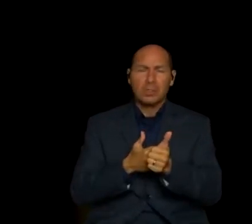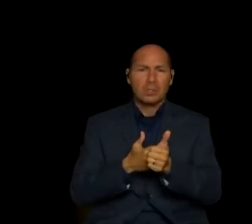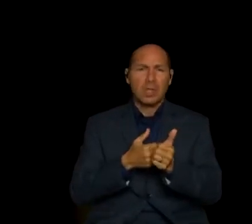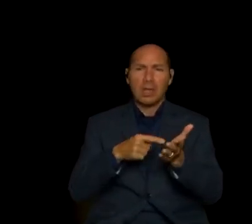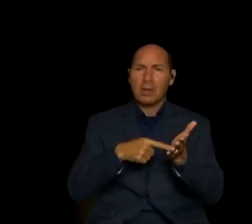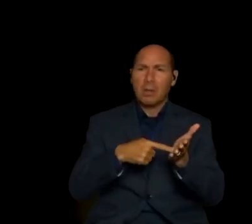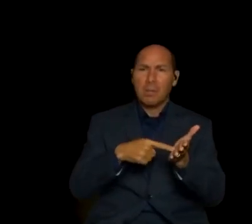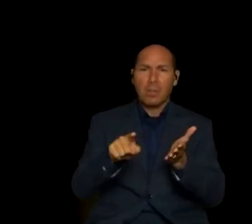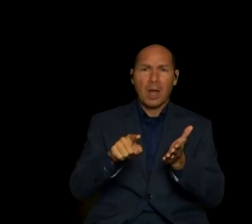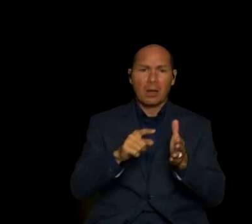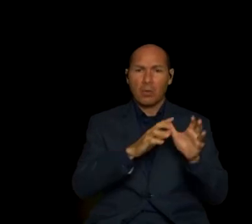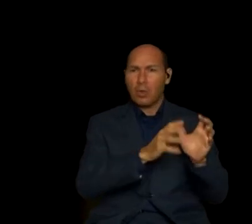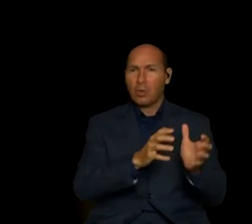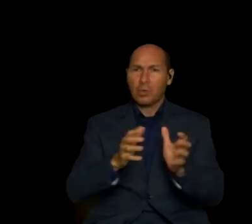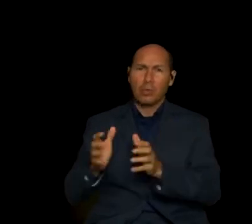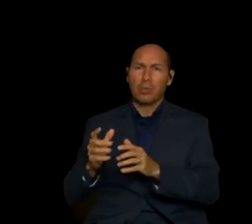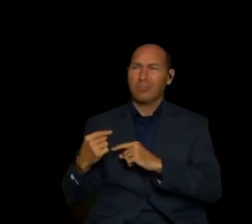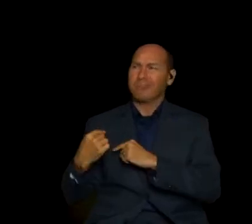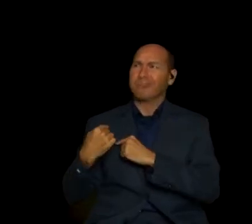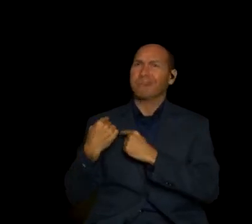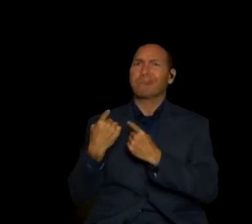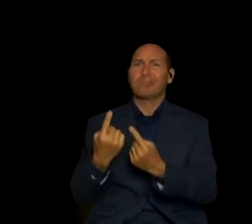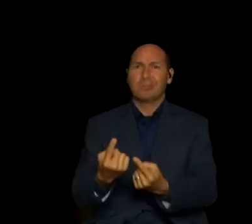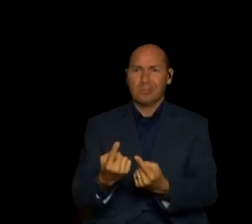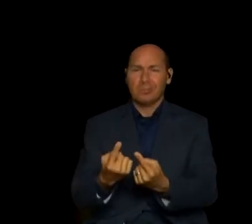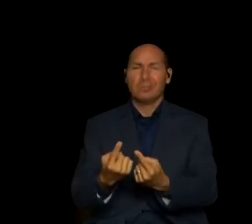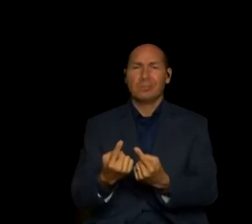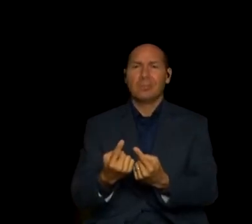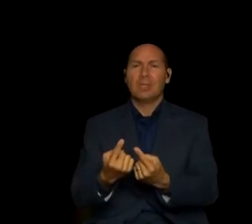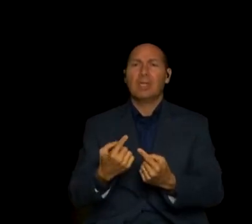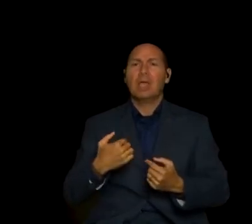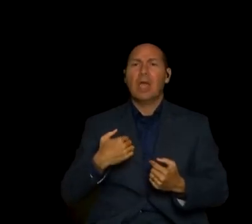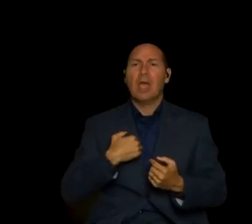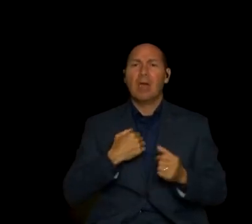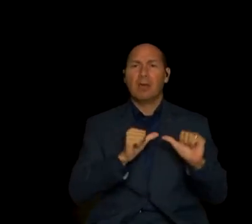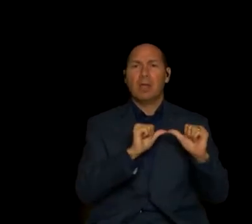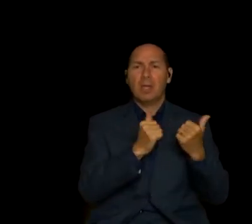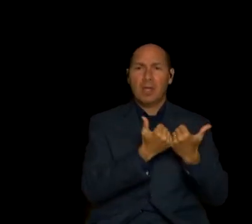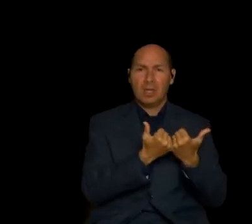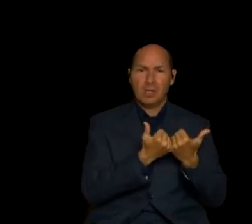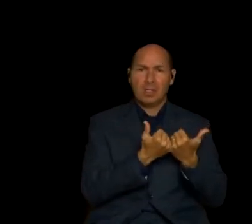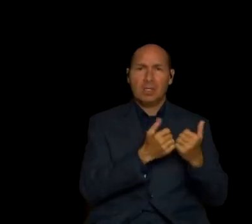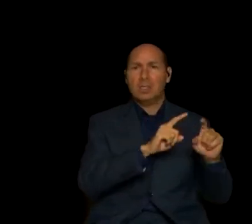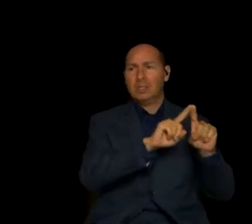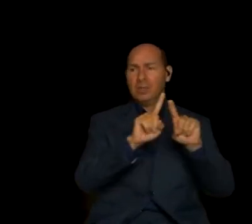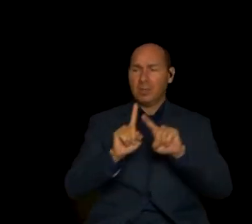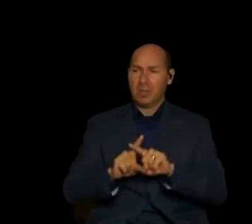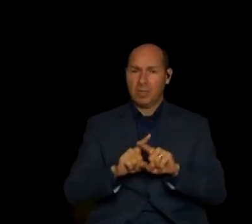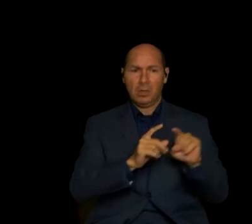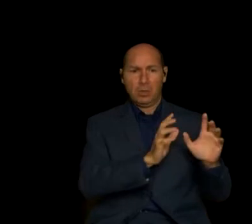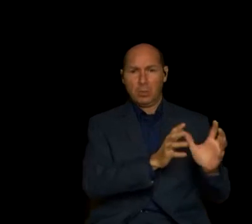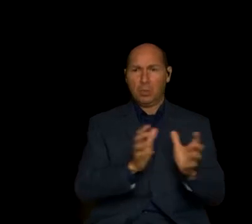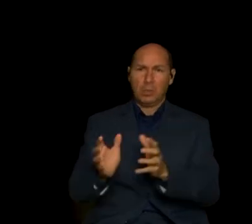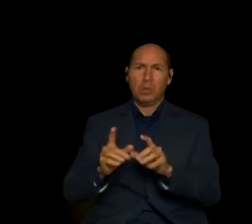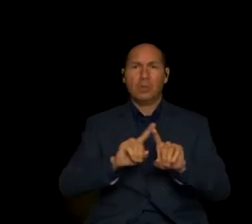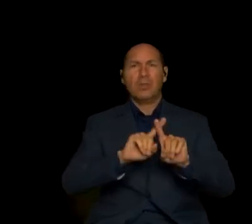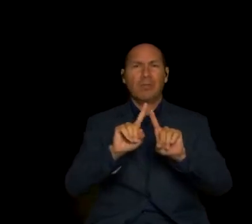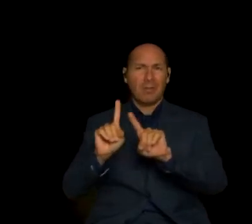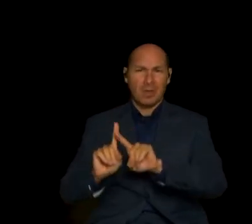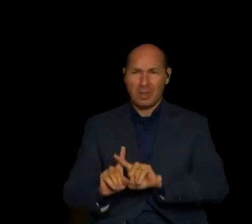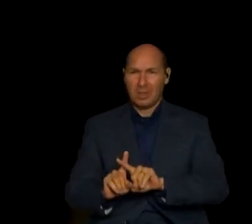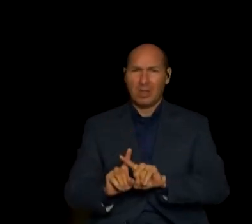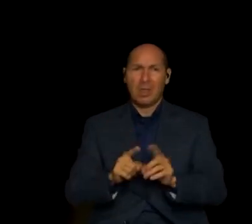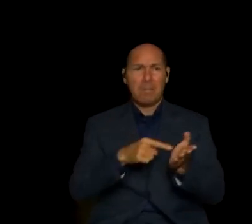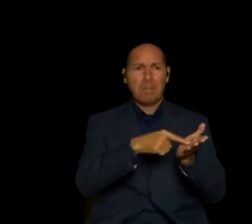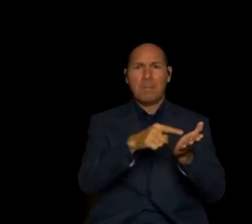scales and their class systems. And as such, we had different agencies with different classifications and different